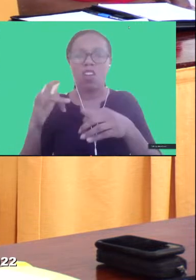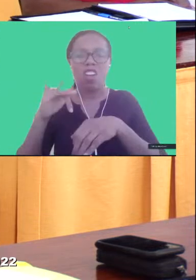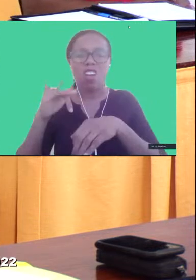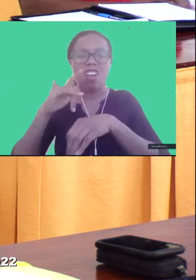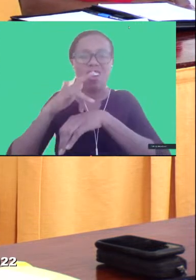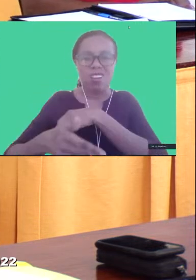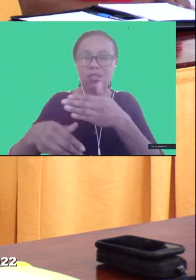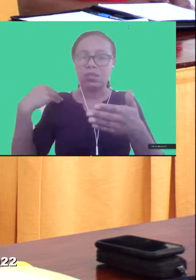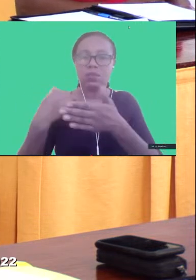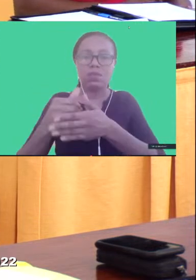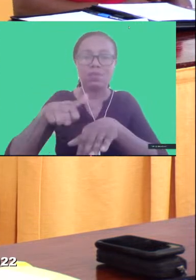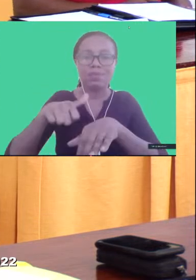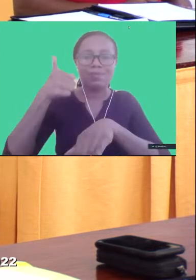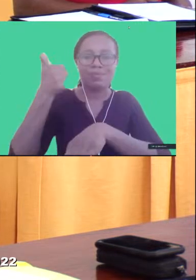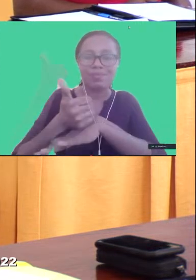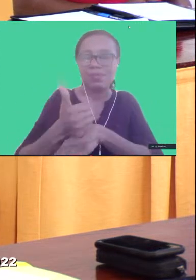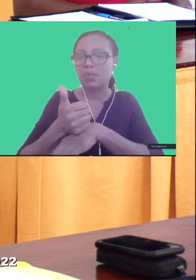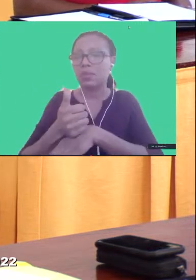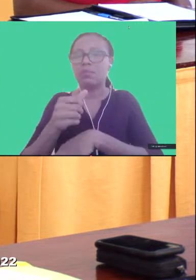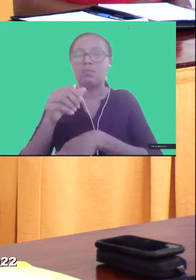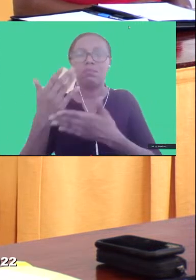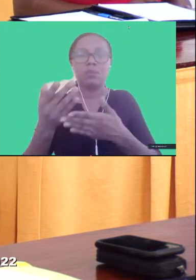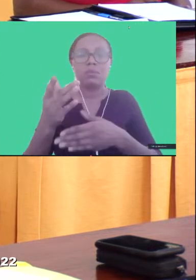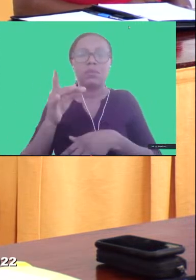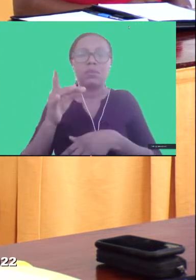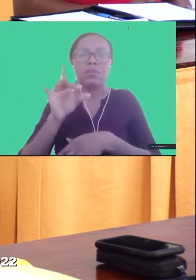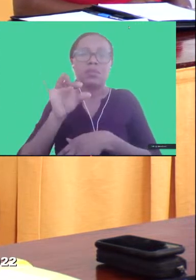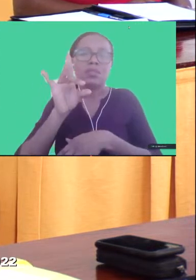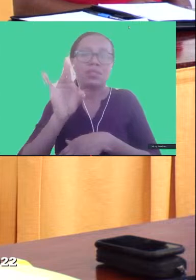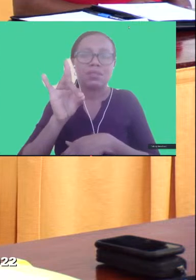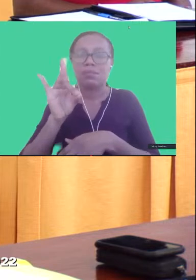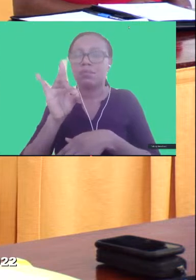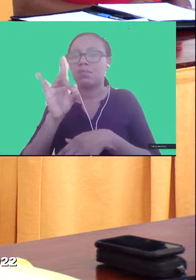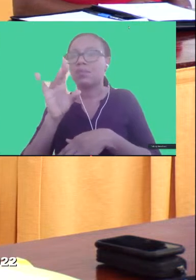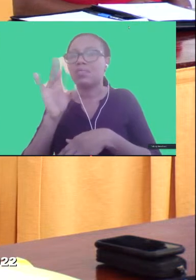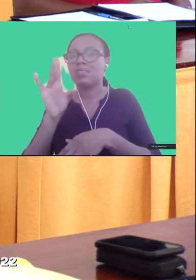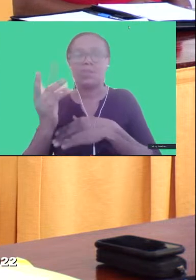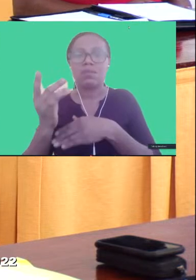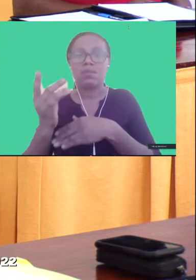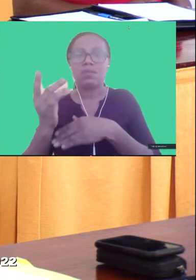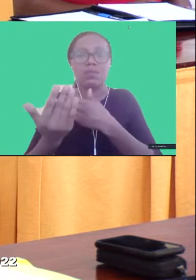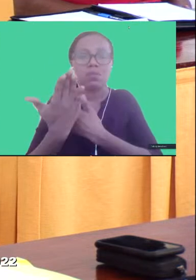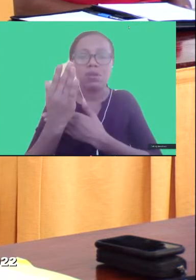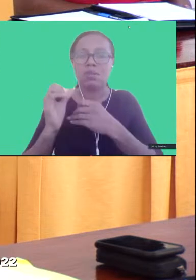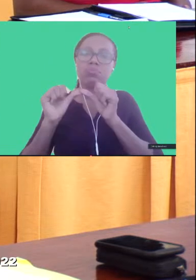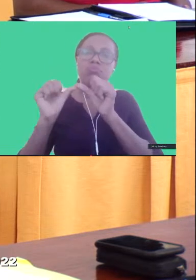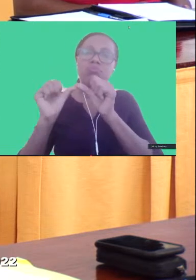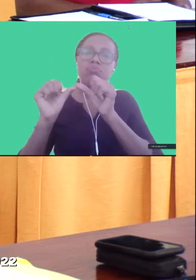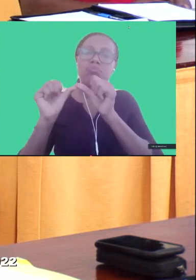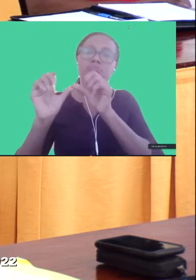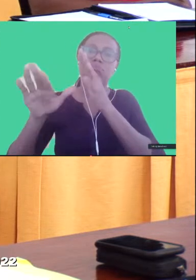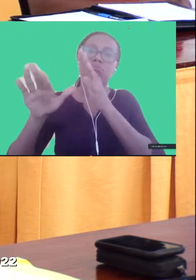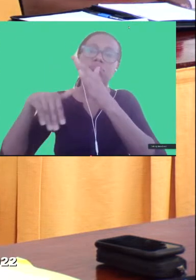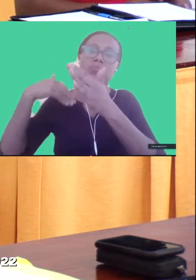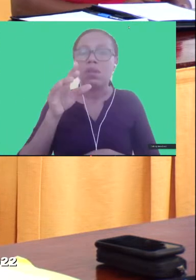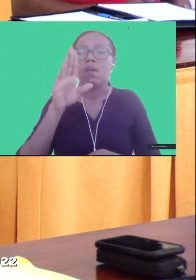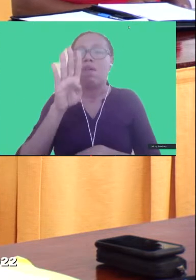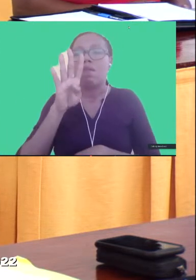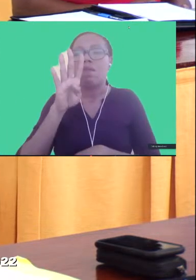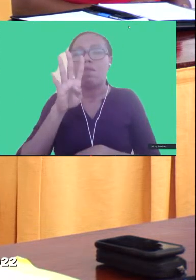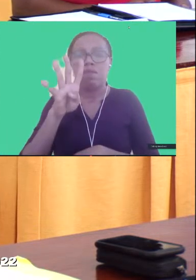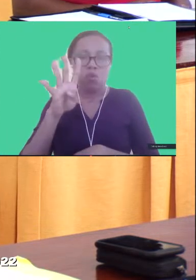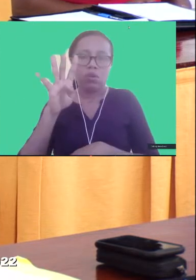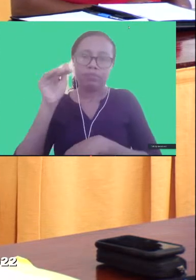until 4 or so in the evening. Now, the facilities of the location where they are is just